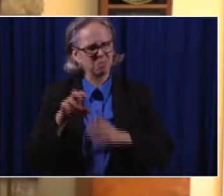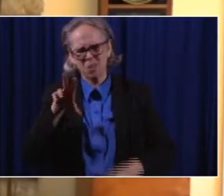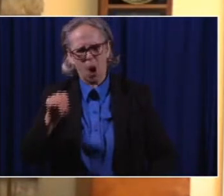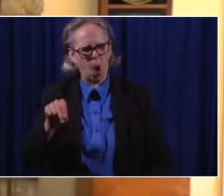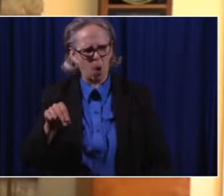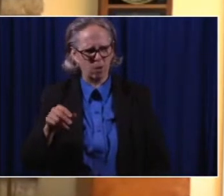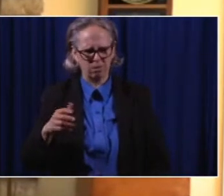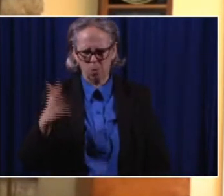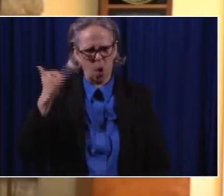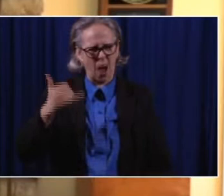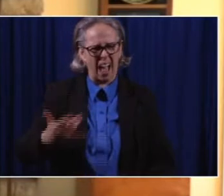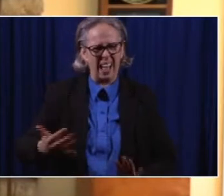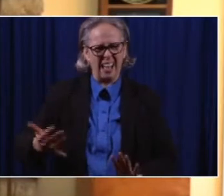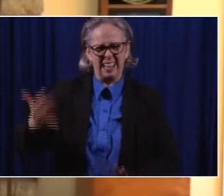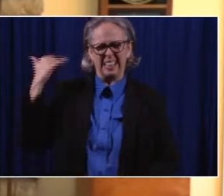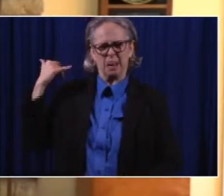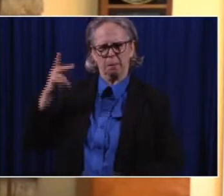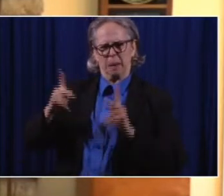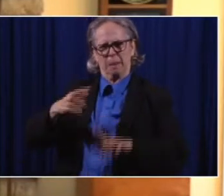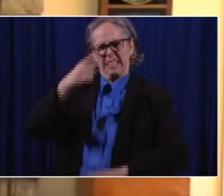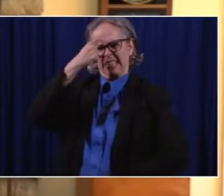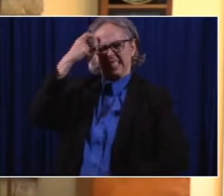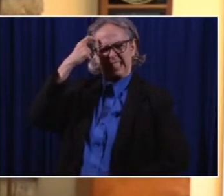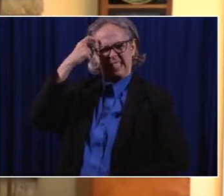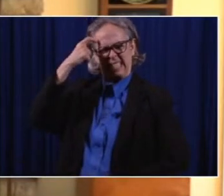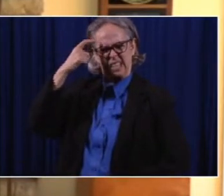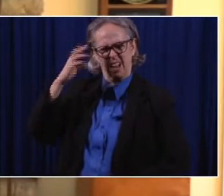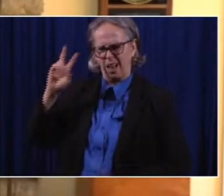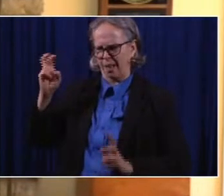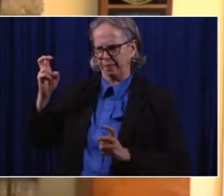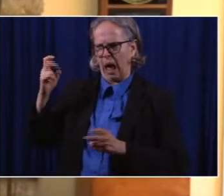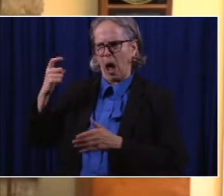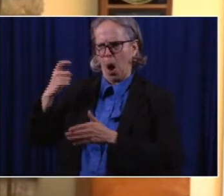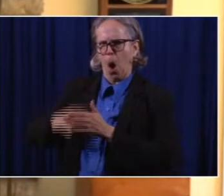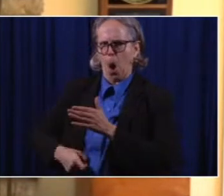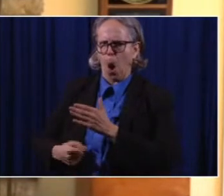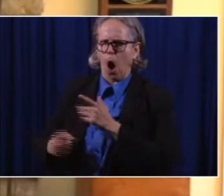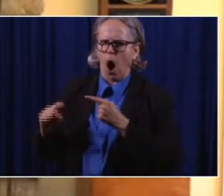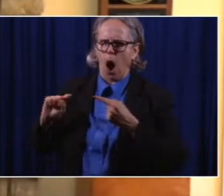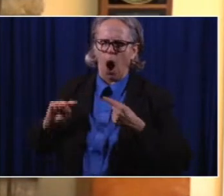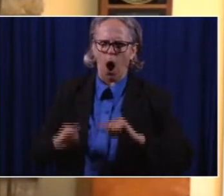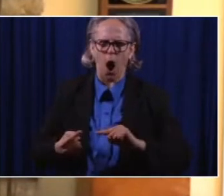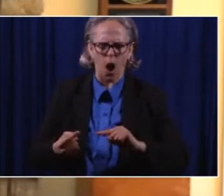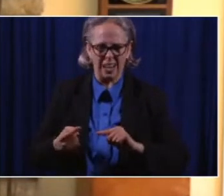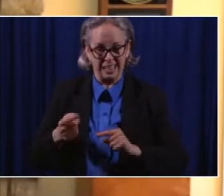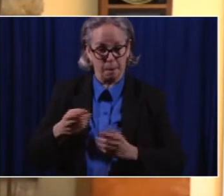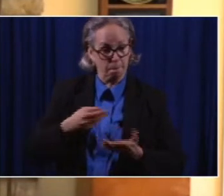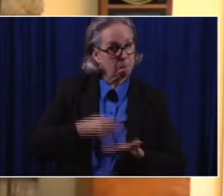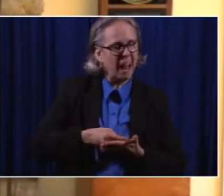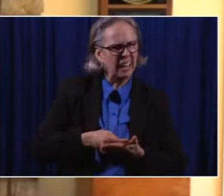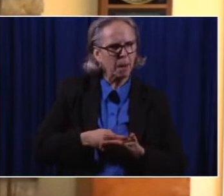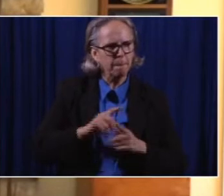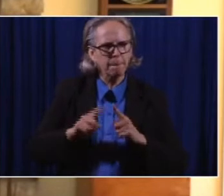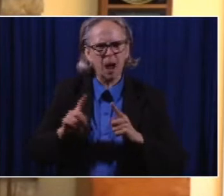don't just mean economic cost. I mean the personal human cost that goes with a shutdown.